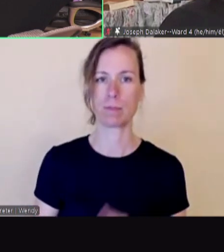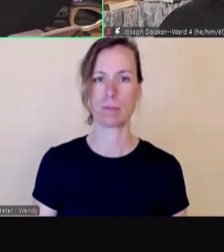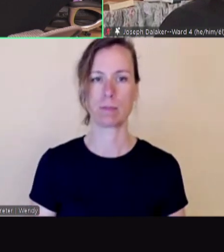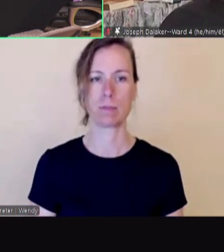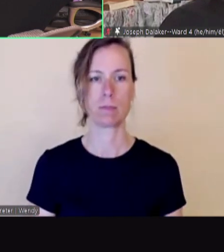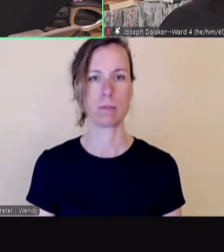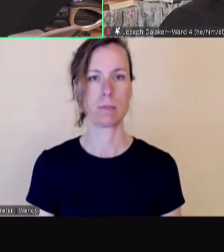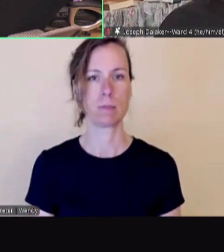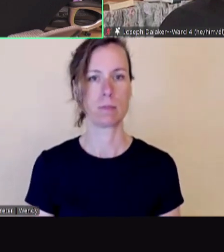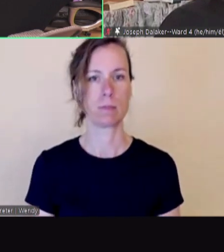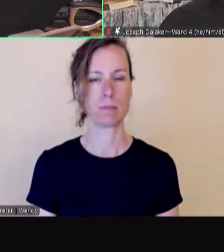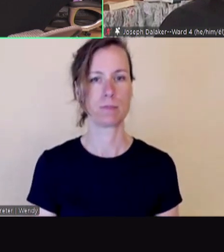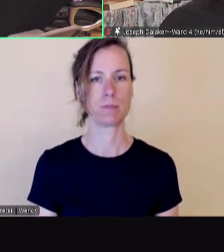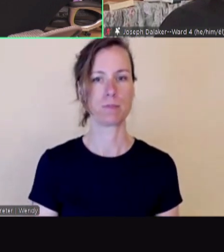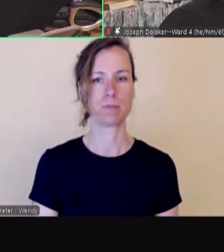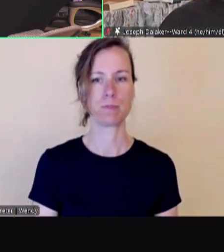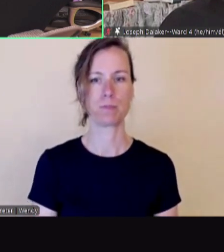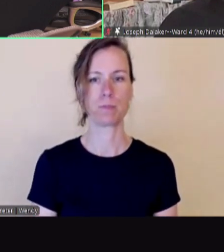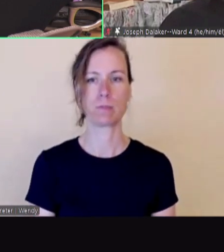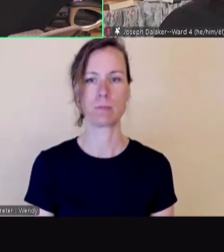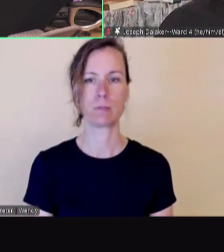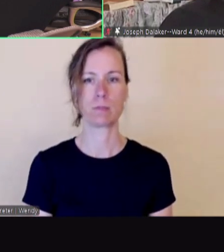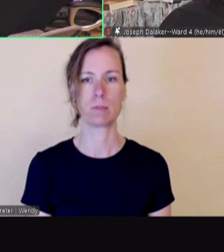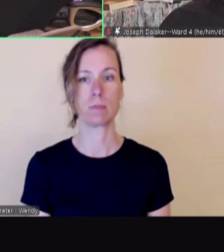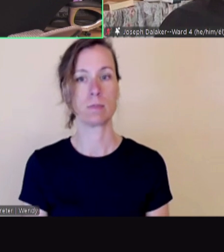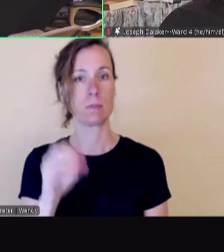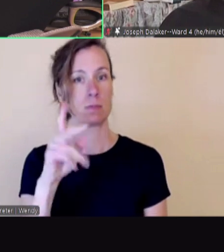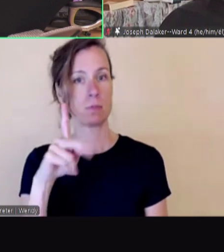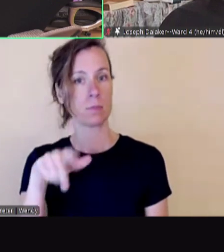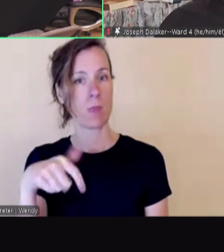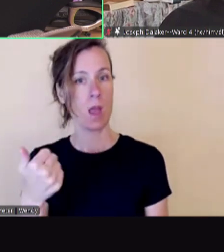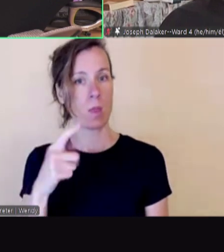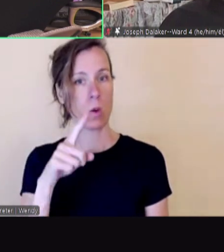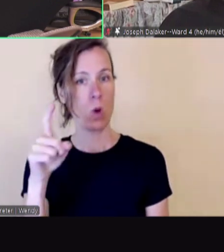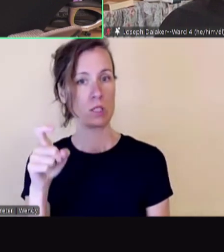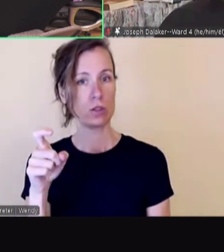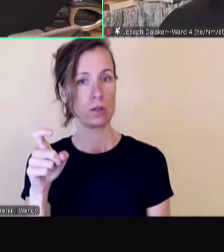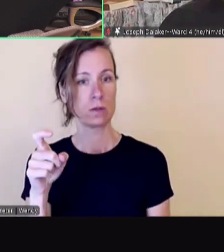All right. Any other questions at the table?